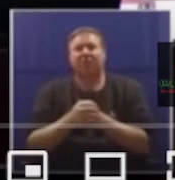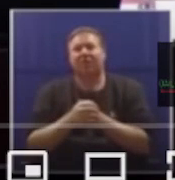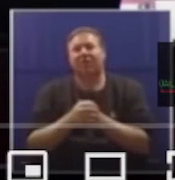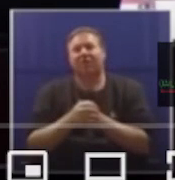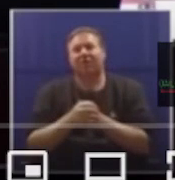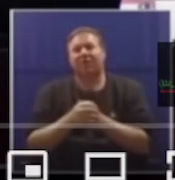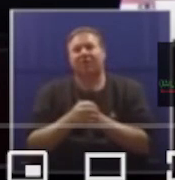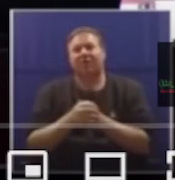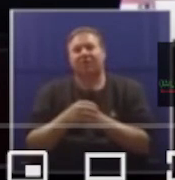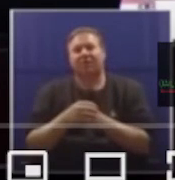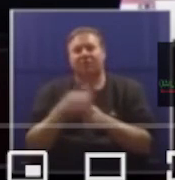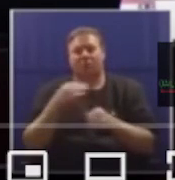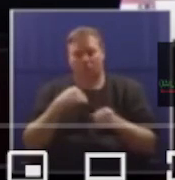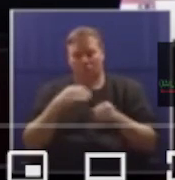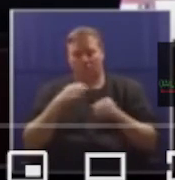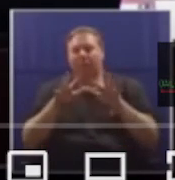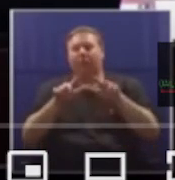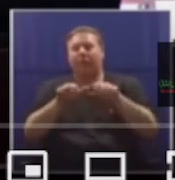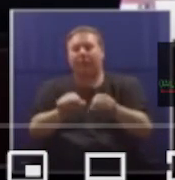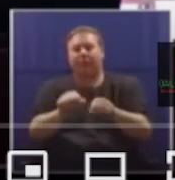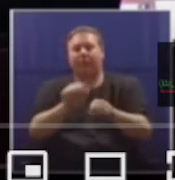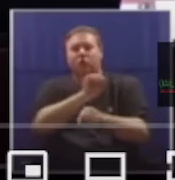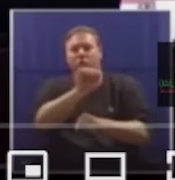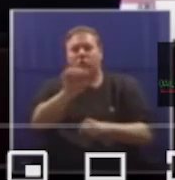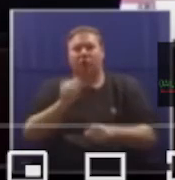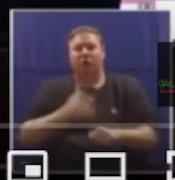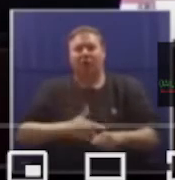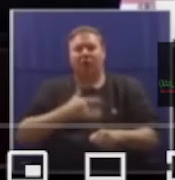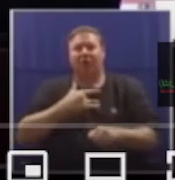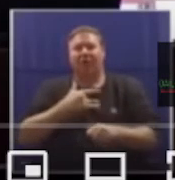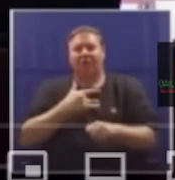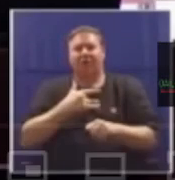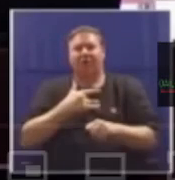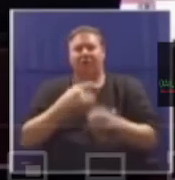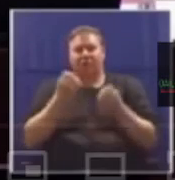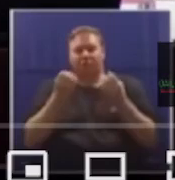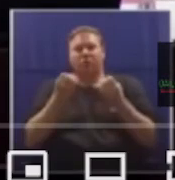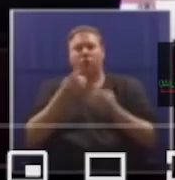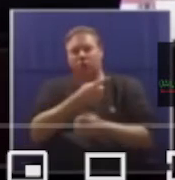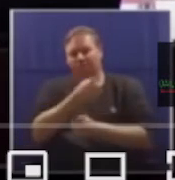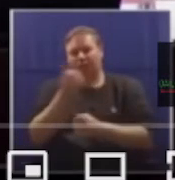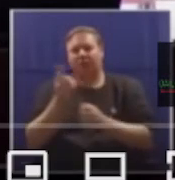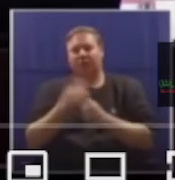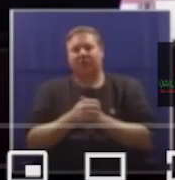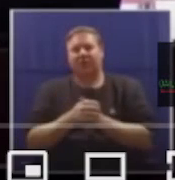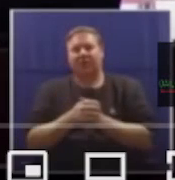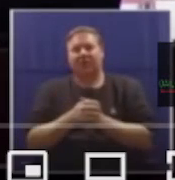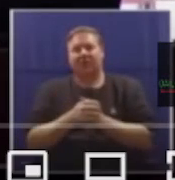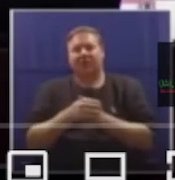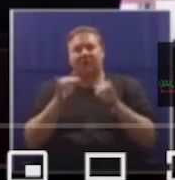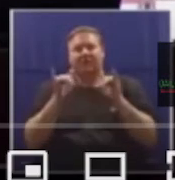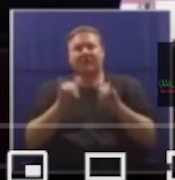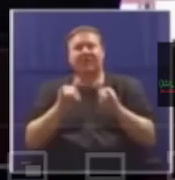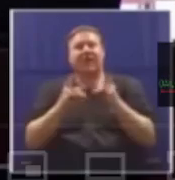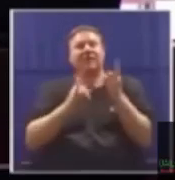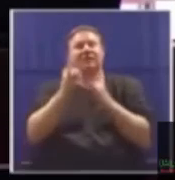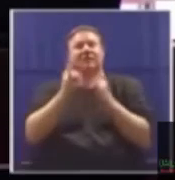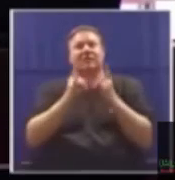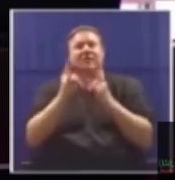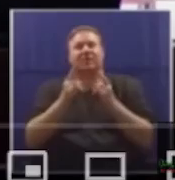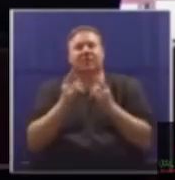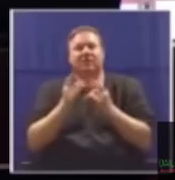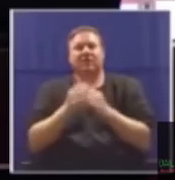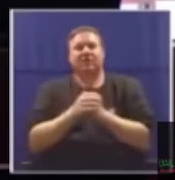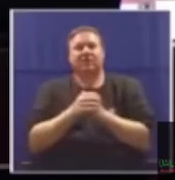We're in charge of your lives in many parts. Majority of you stay in cities